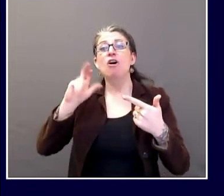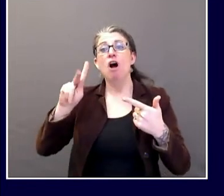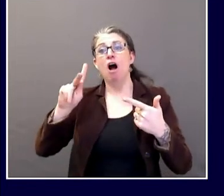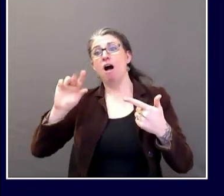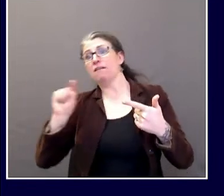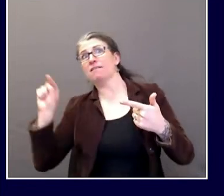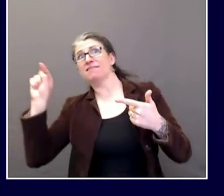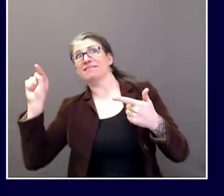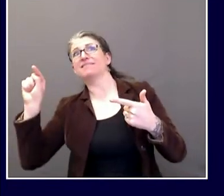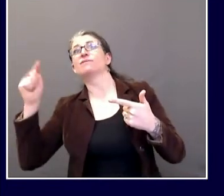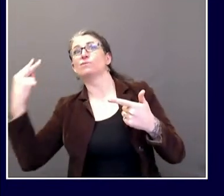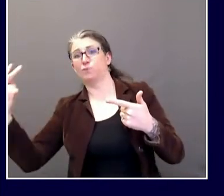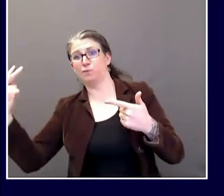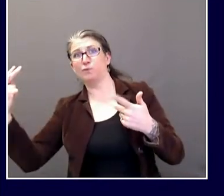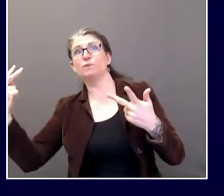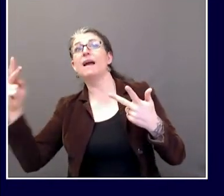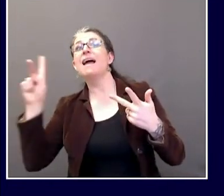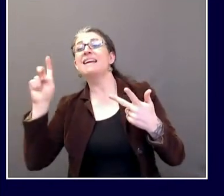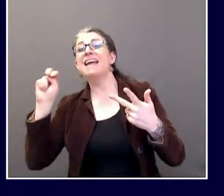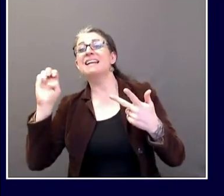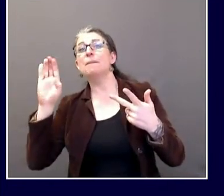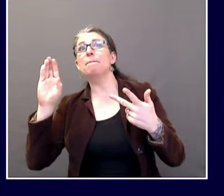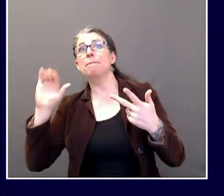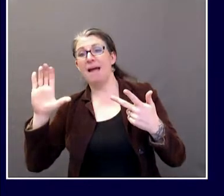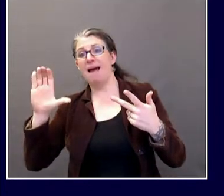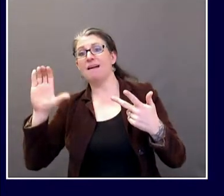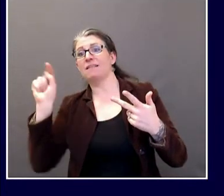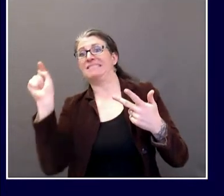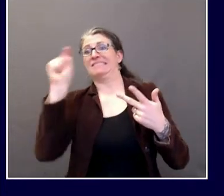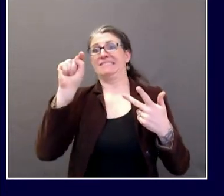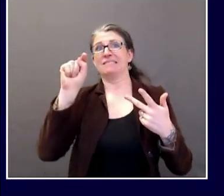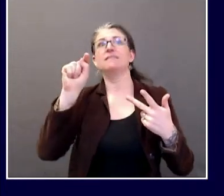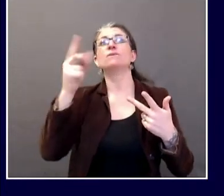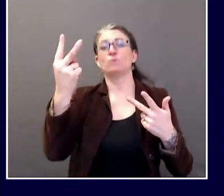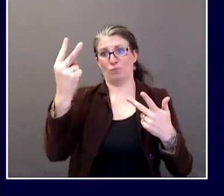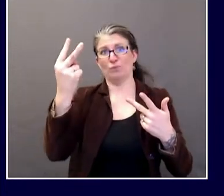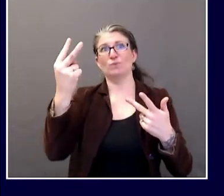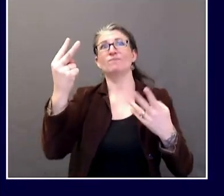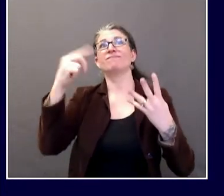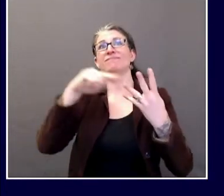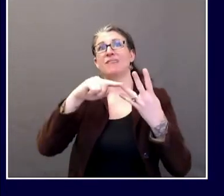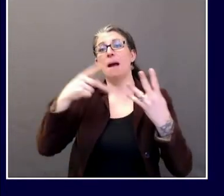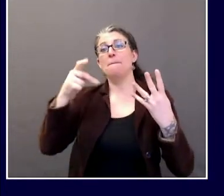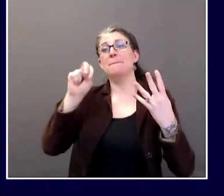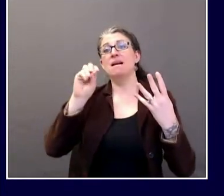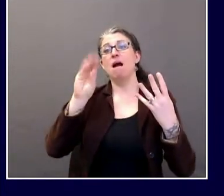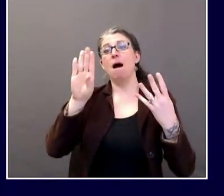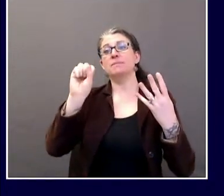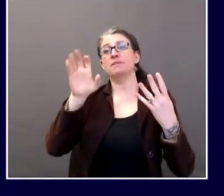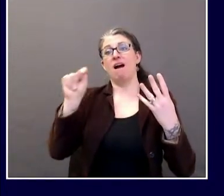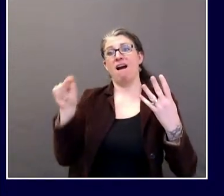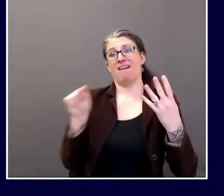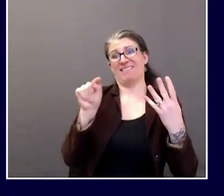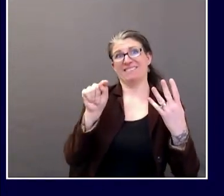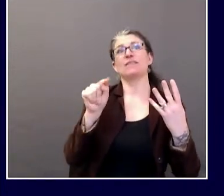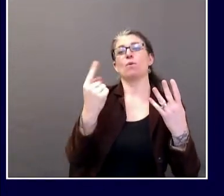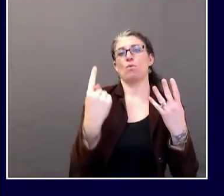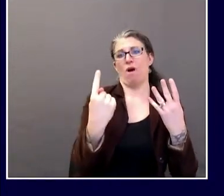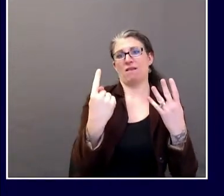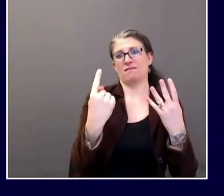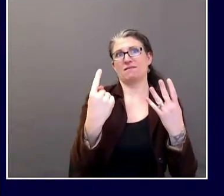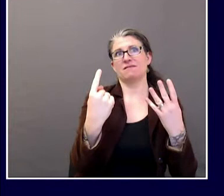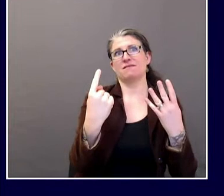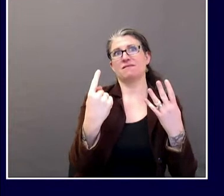County. 1 of them was in their 70s and 10 of them were in their 80s. 6 of them were women